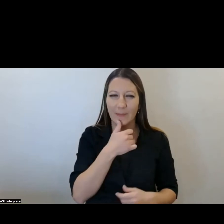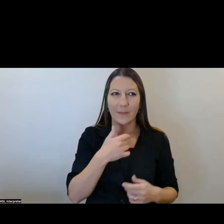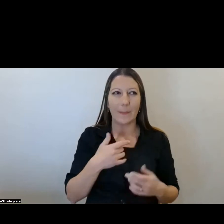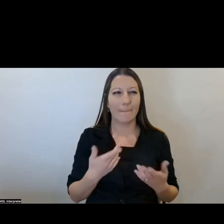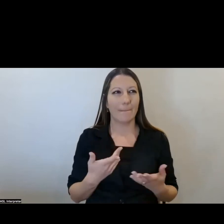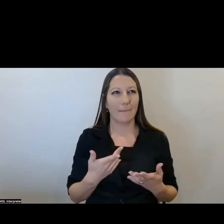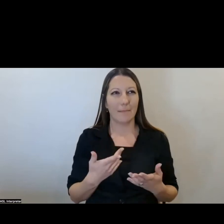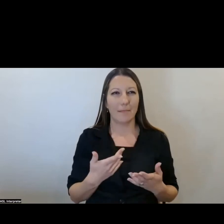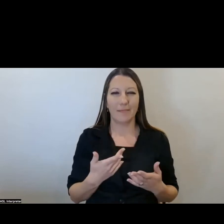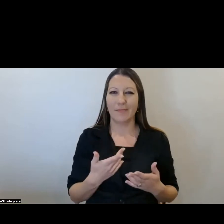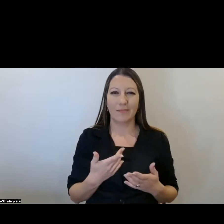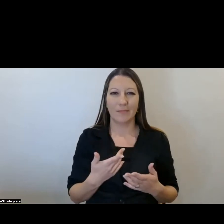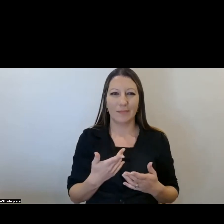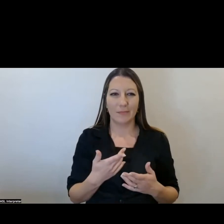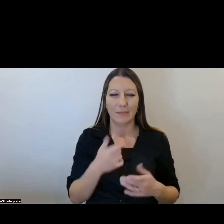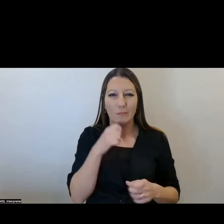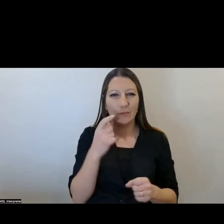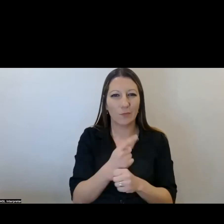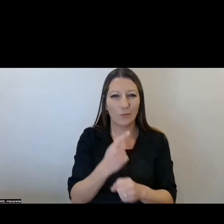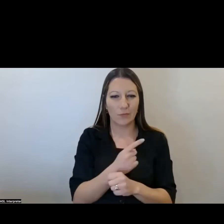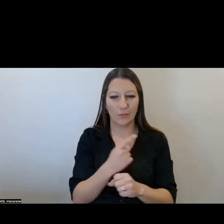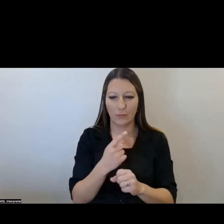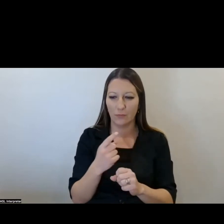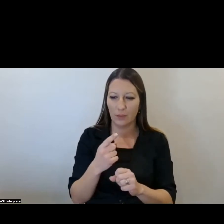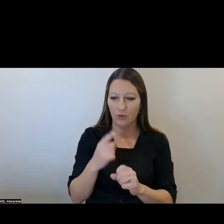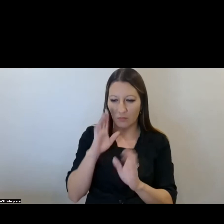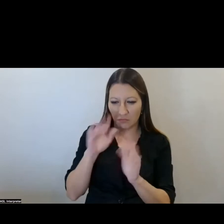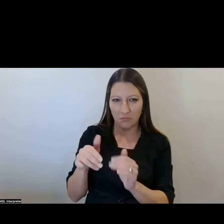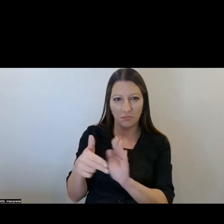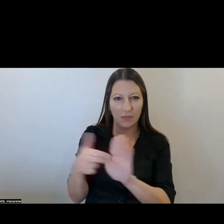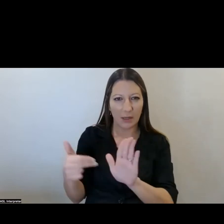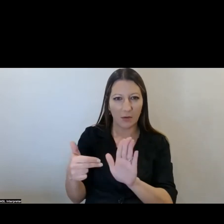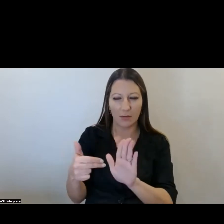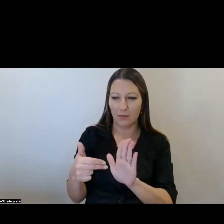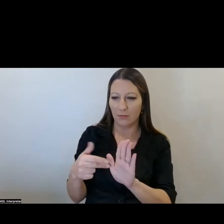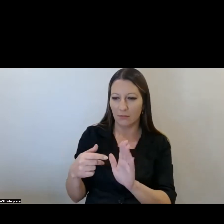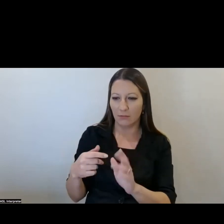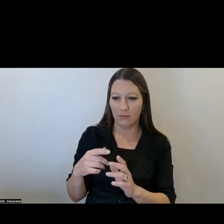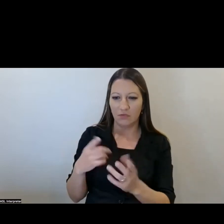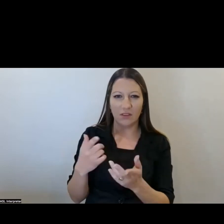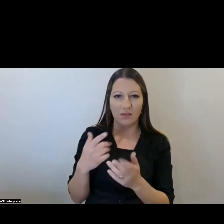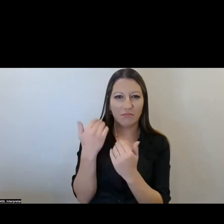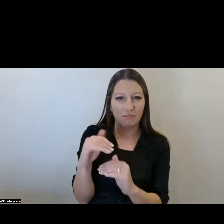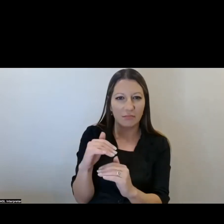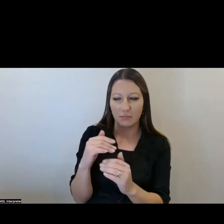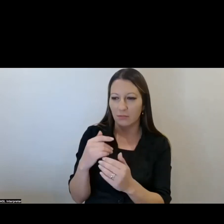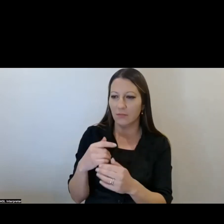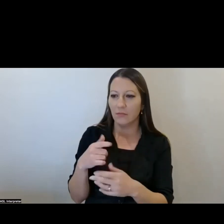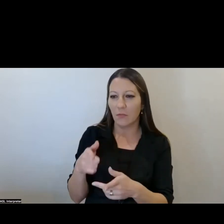labeling and reducing to a set of symptoms, treatment plan that